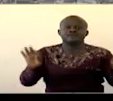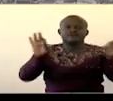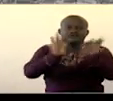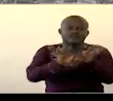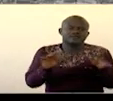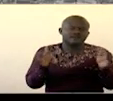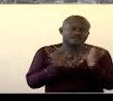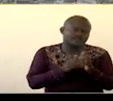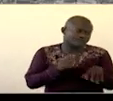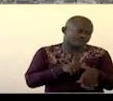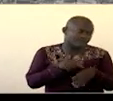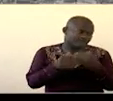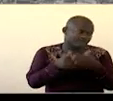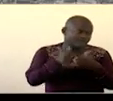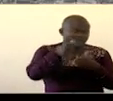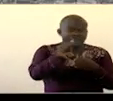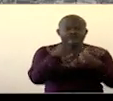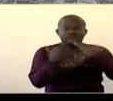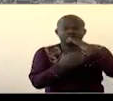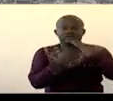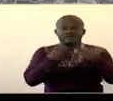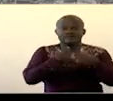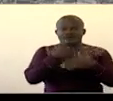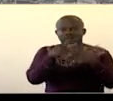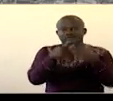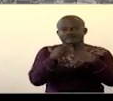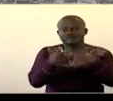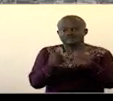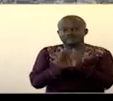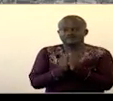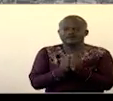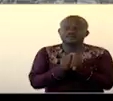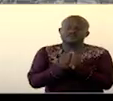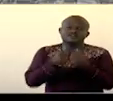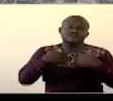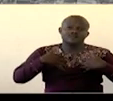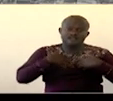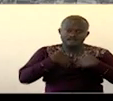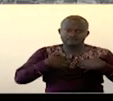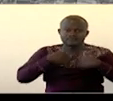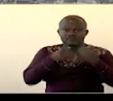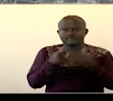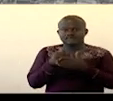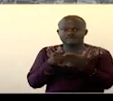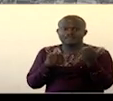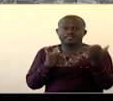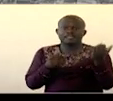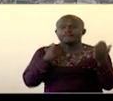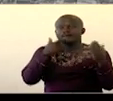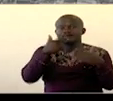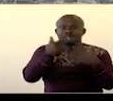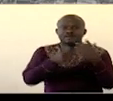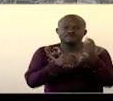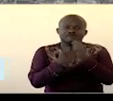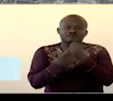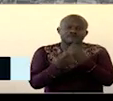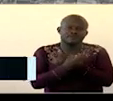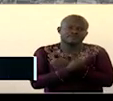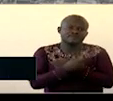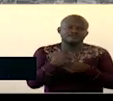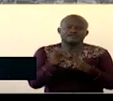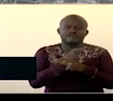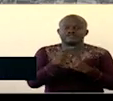And when environment has different plants and animals, that becomes a